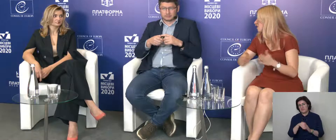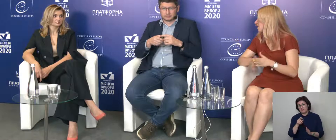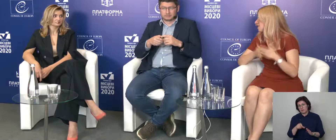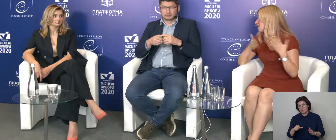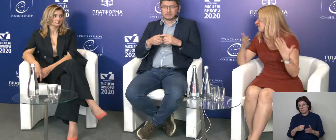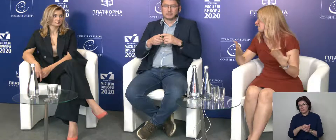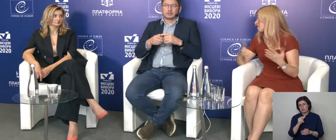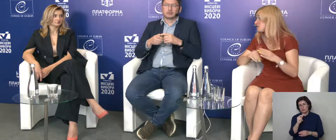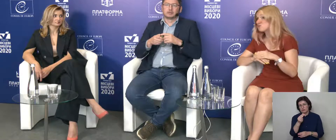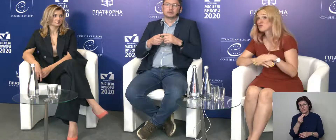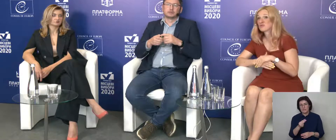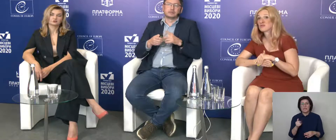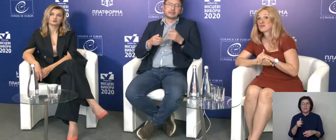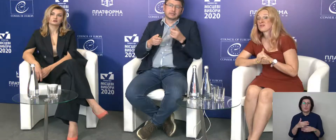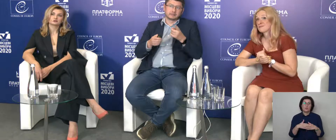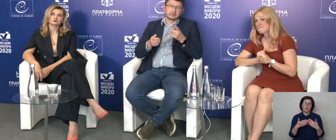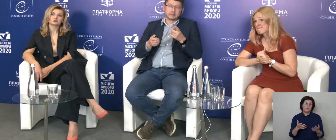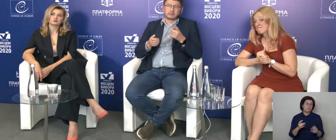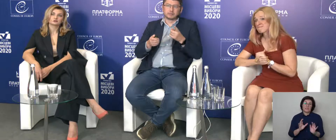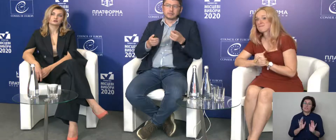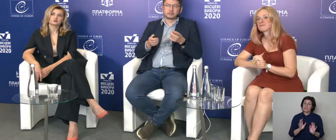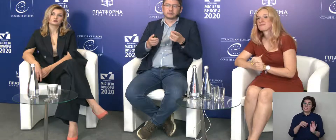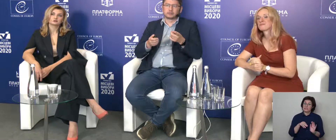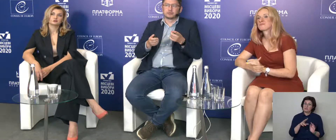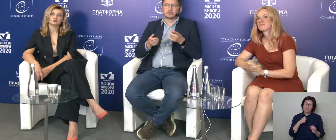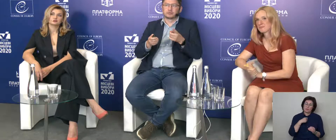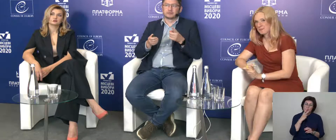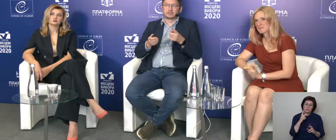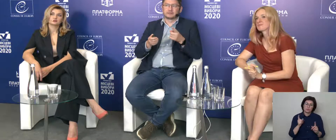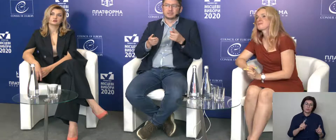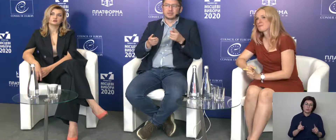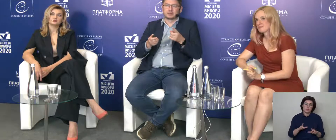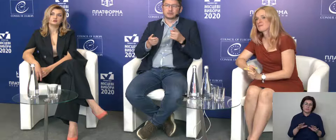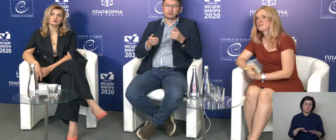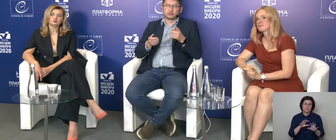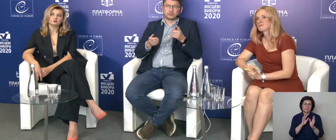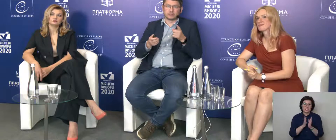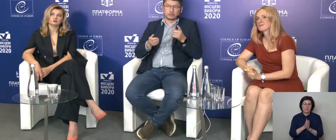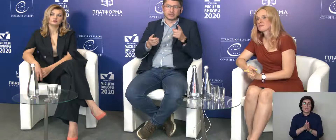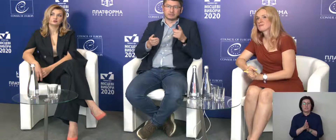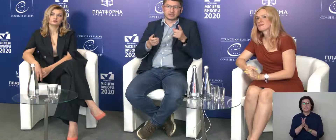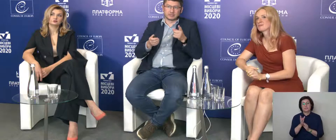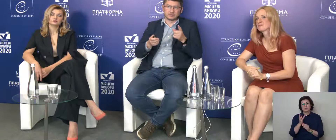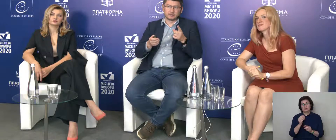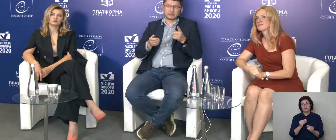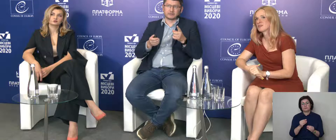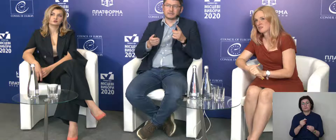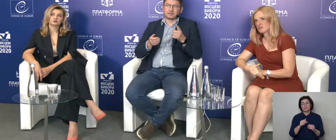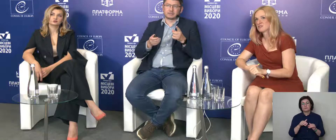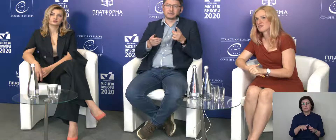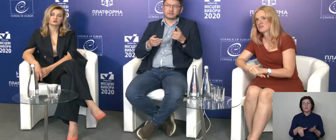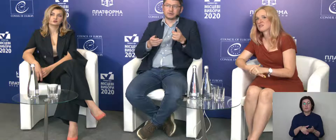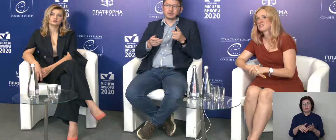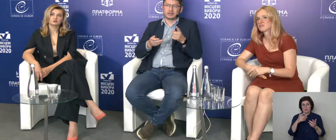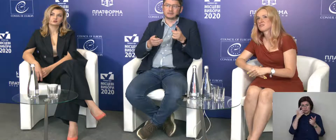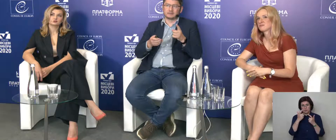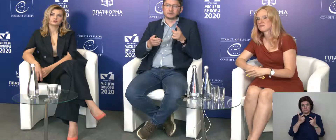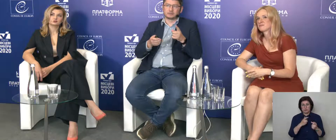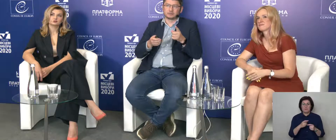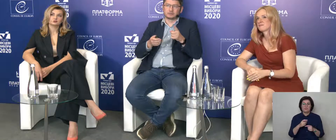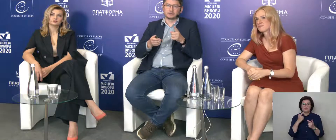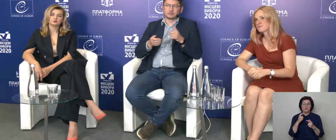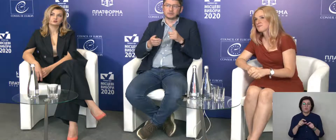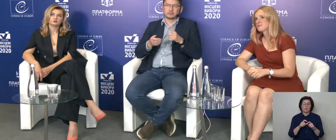about actions or inaction of the PECs. Well, not only the PECs. We would see that the general courts,